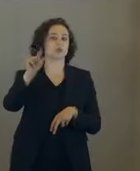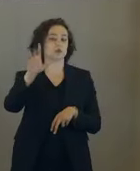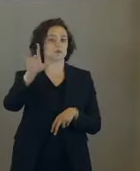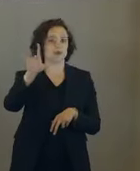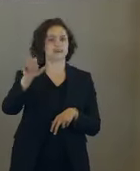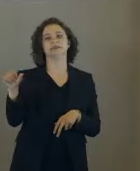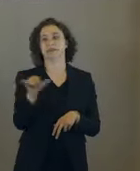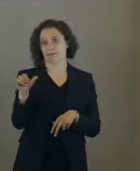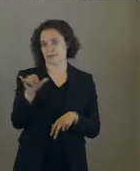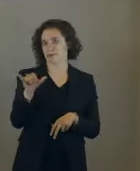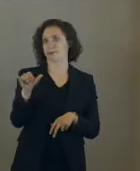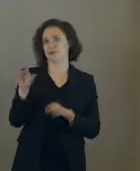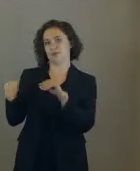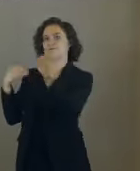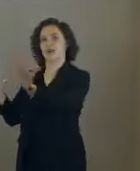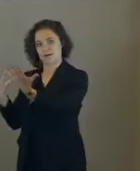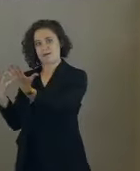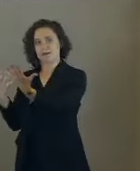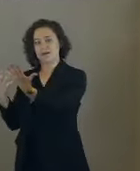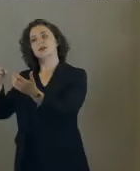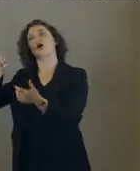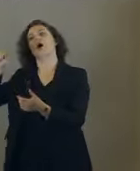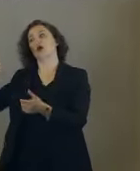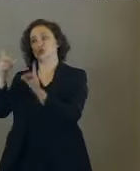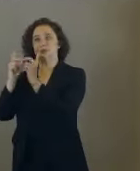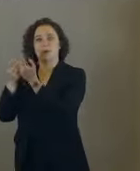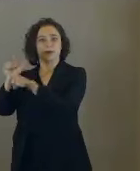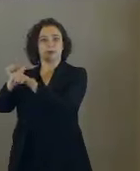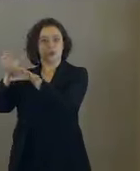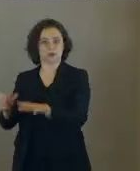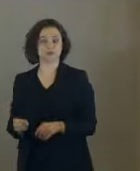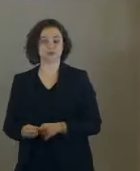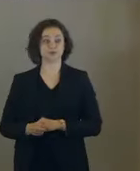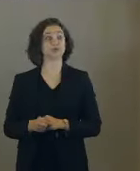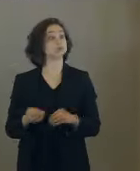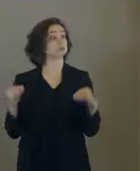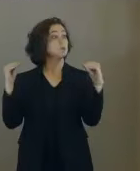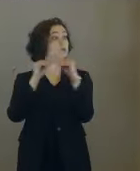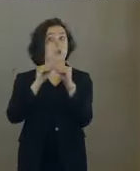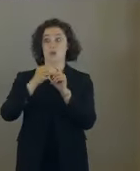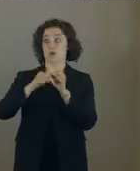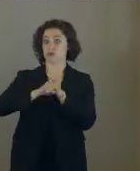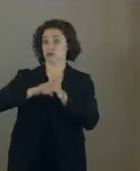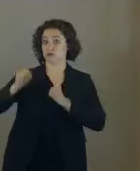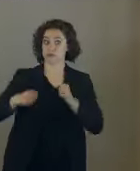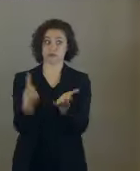to that has been provided to similar eligible department employees. Any further discussion on that motion?